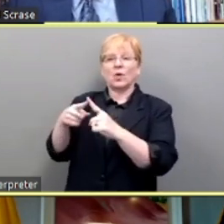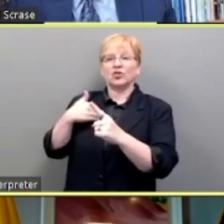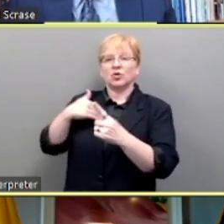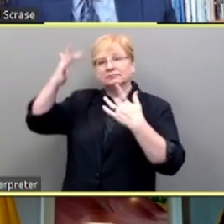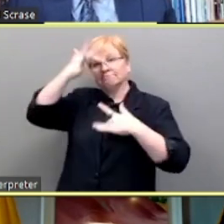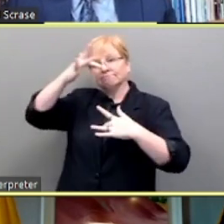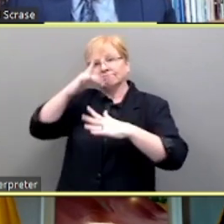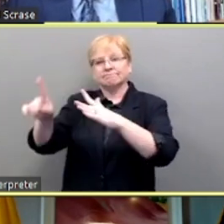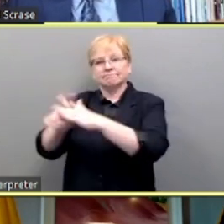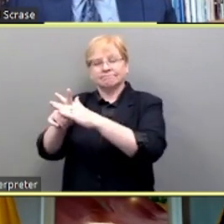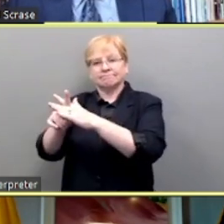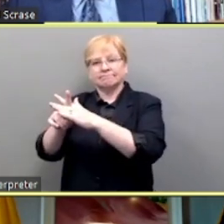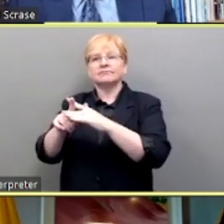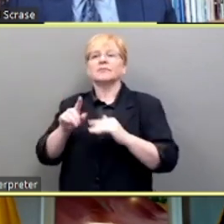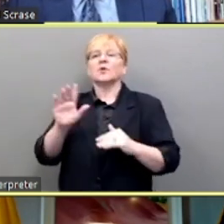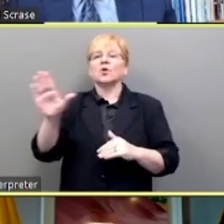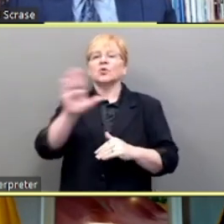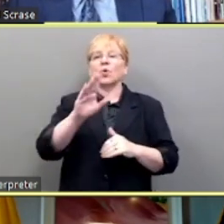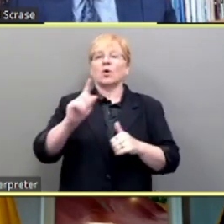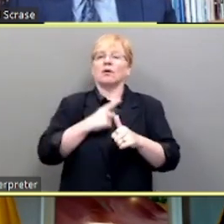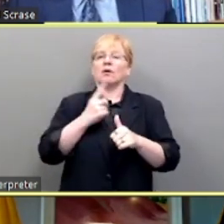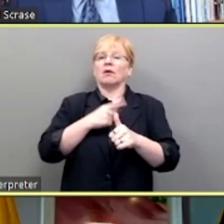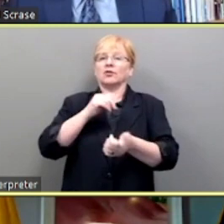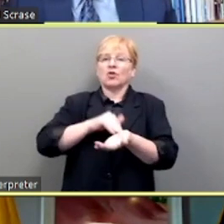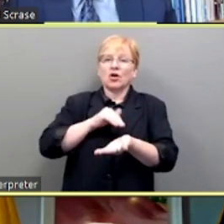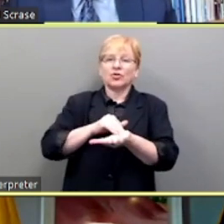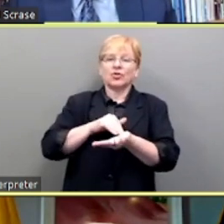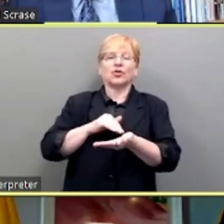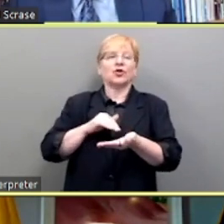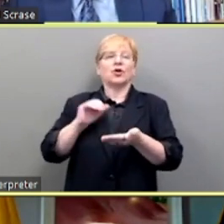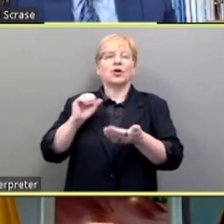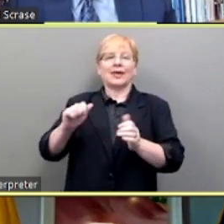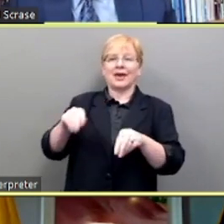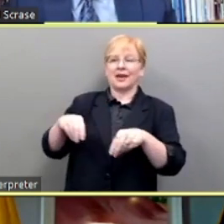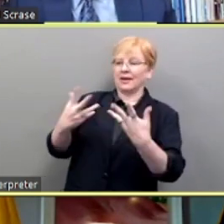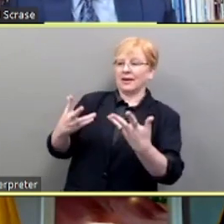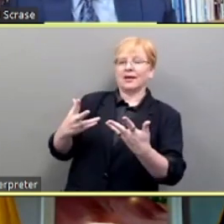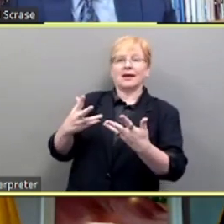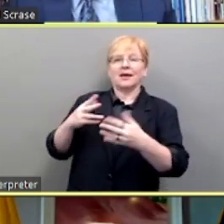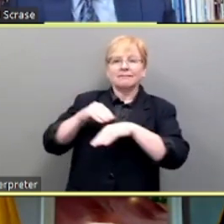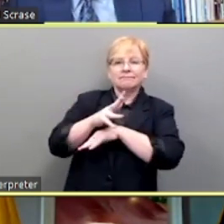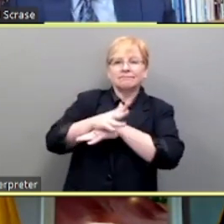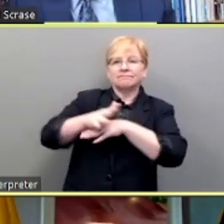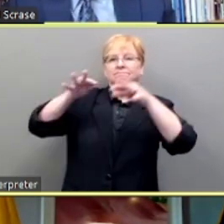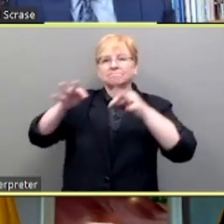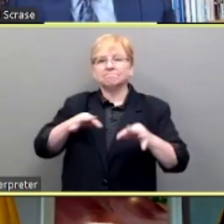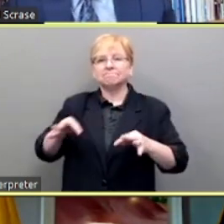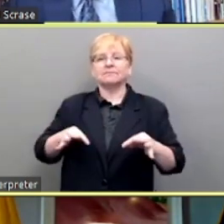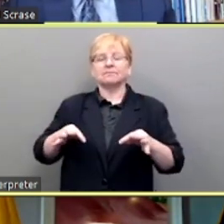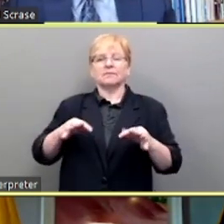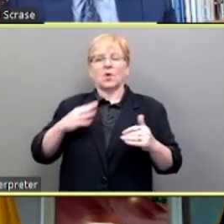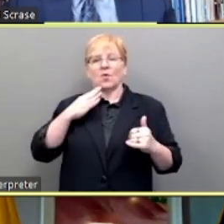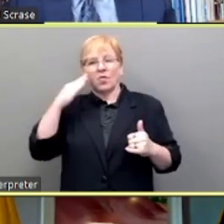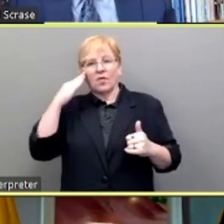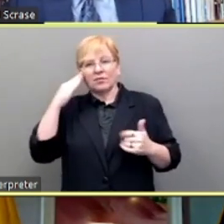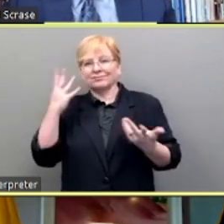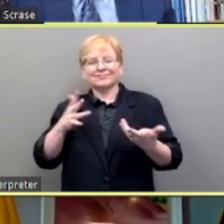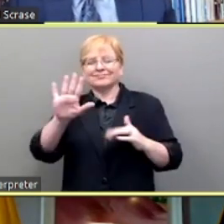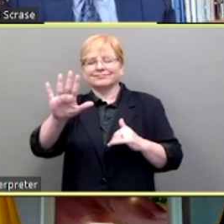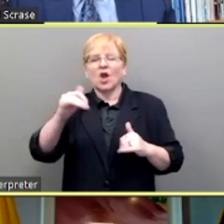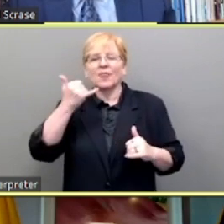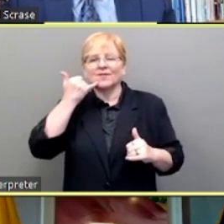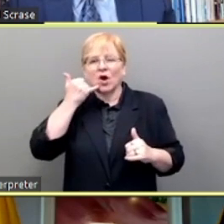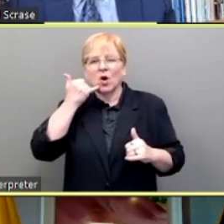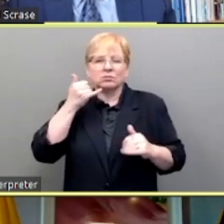your primary care clinician can give you advice over the phone about that, or their nurse advice line. Next